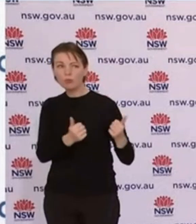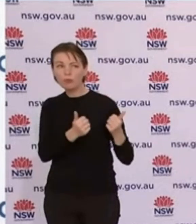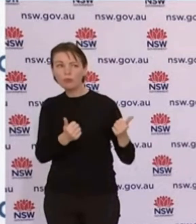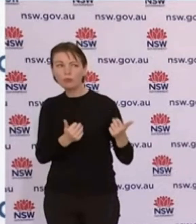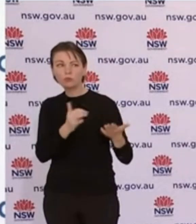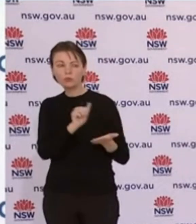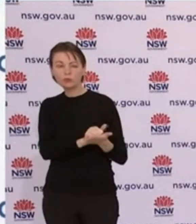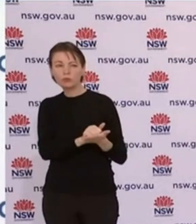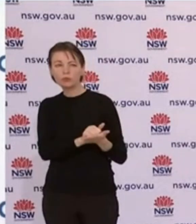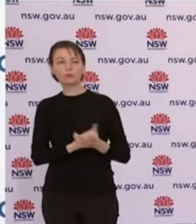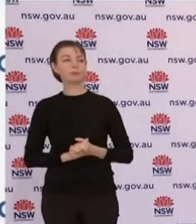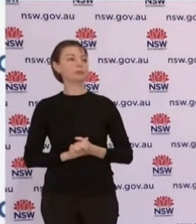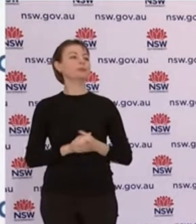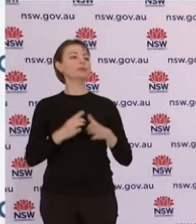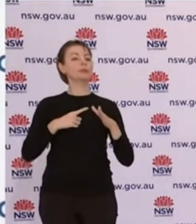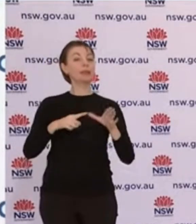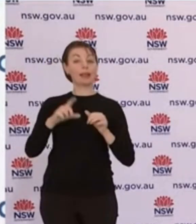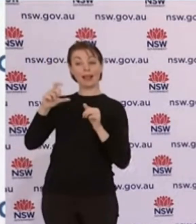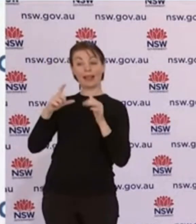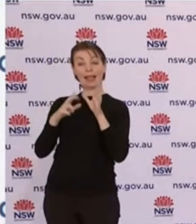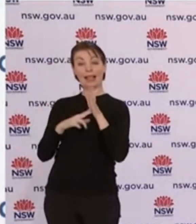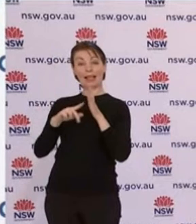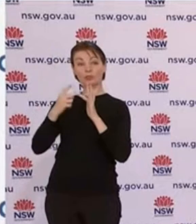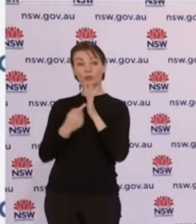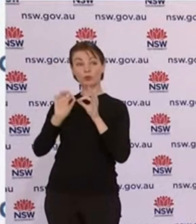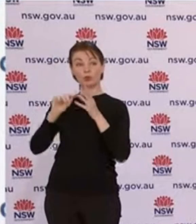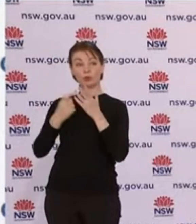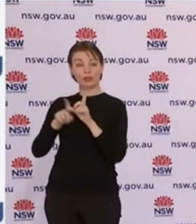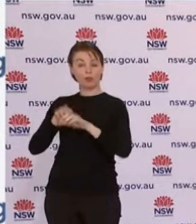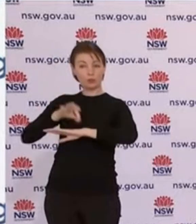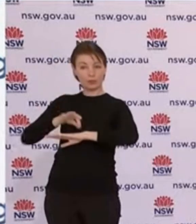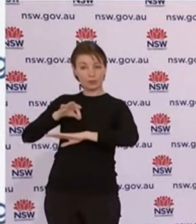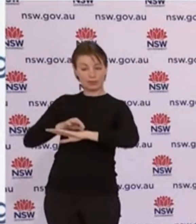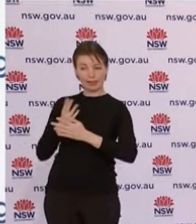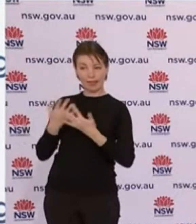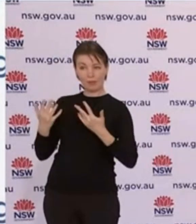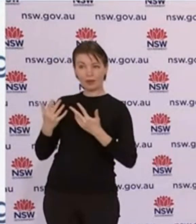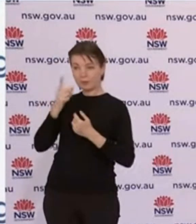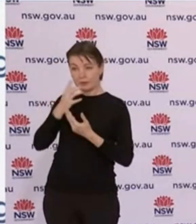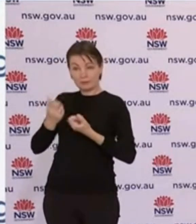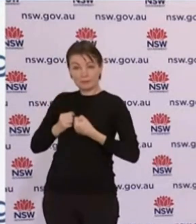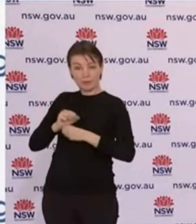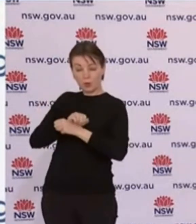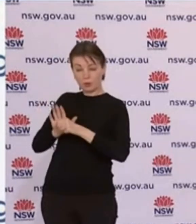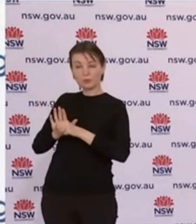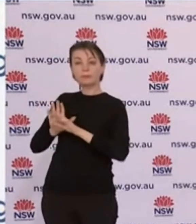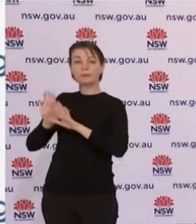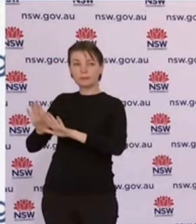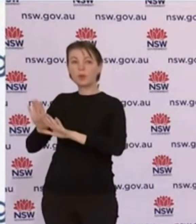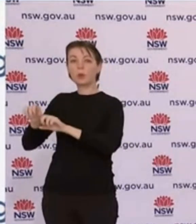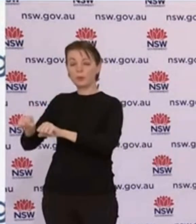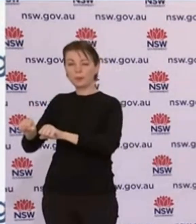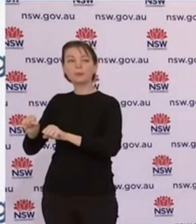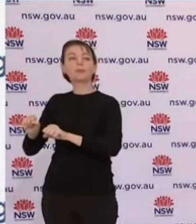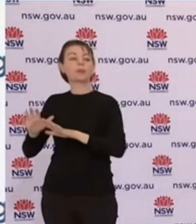to provide that in terms of the outbreak at Canterbury Hospital. And in terms of Westmead, so again, I